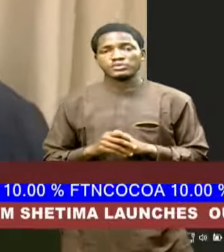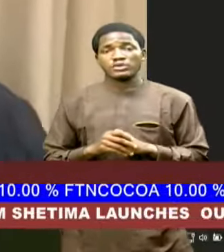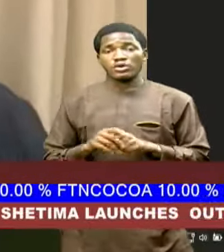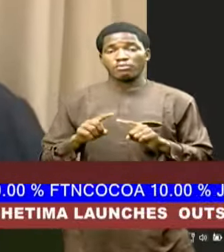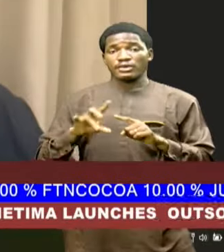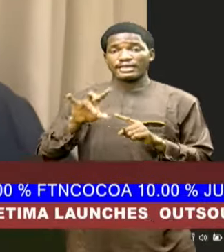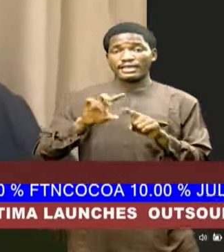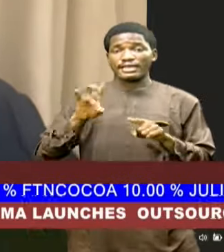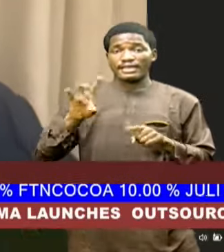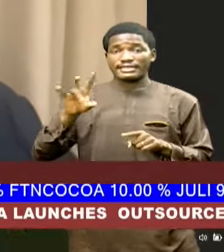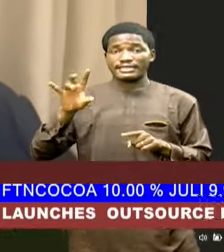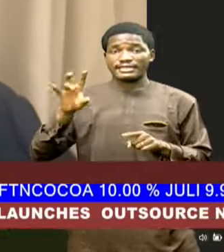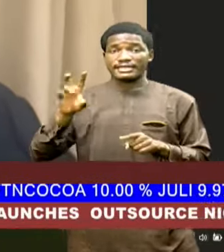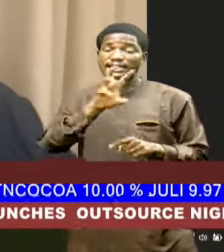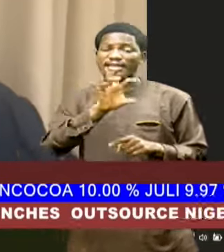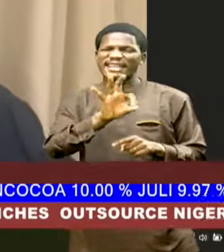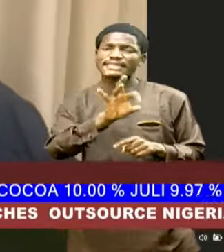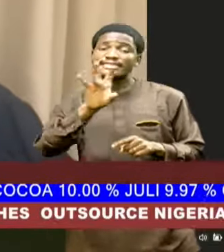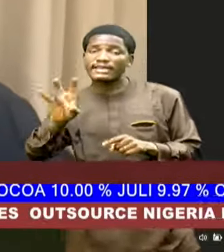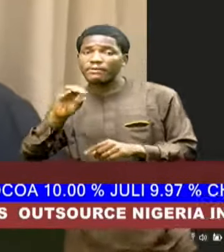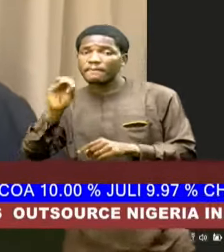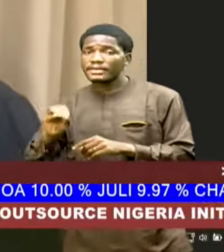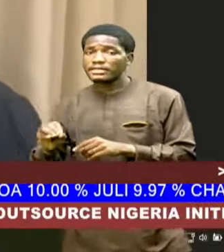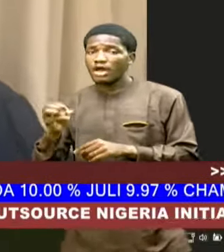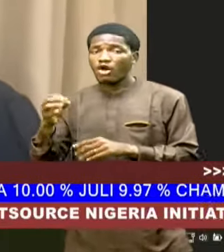97% of the population are